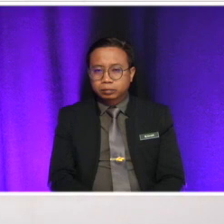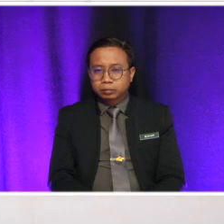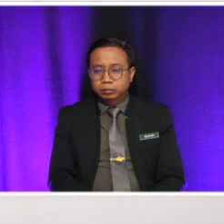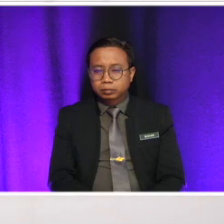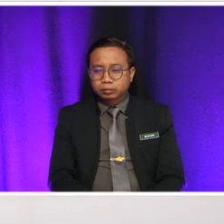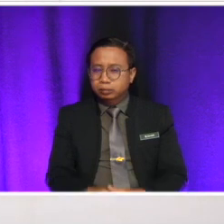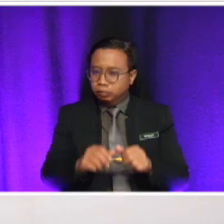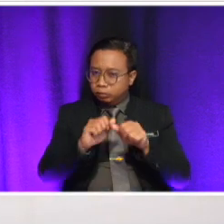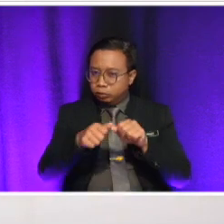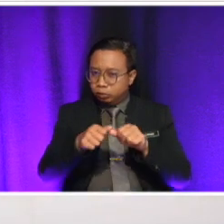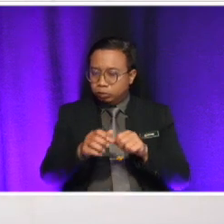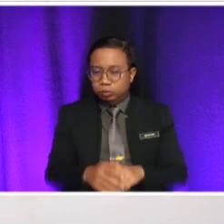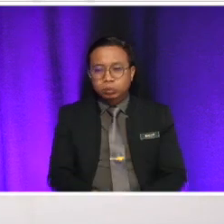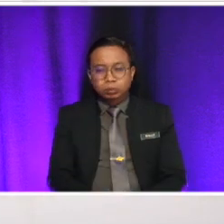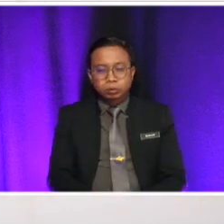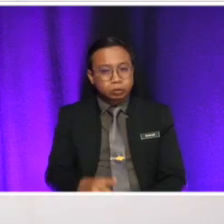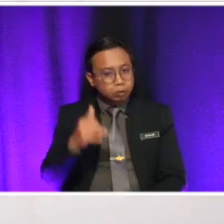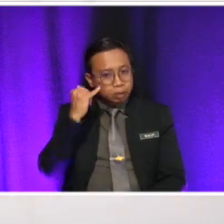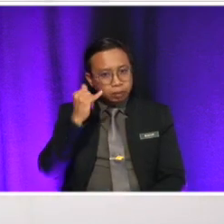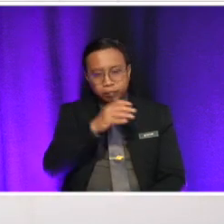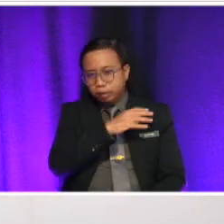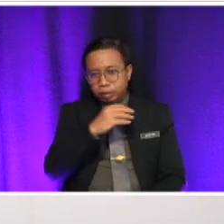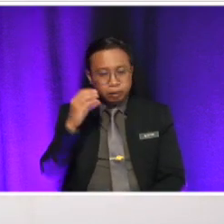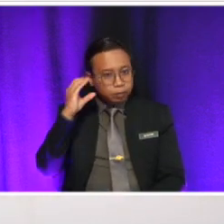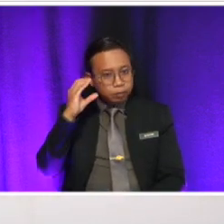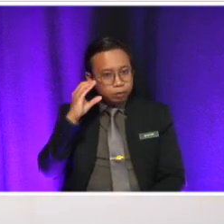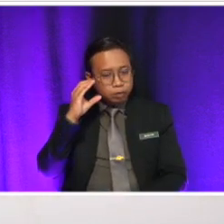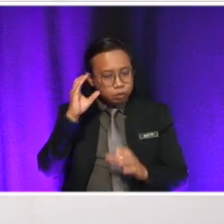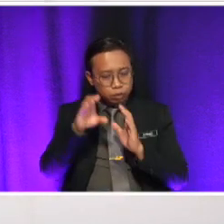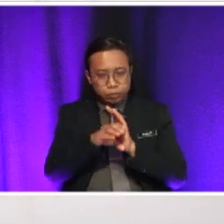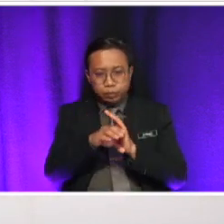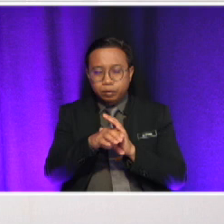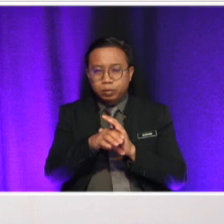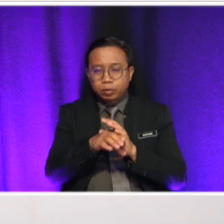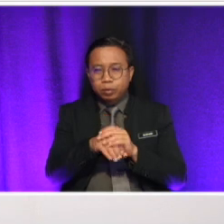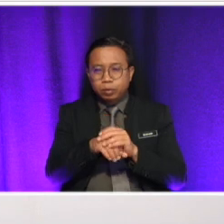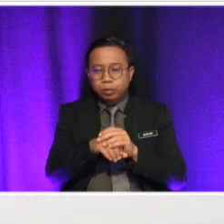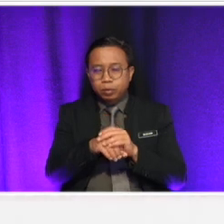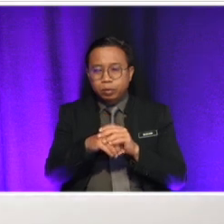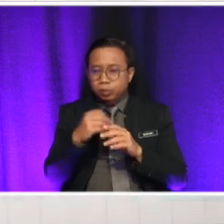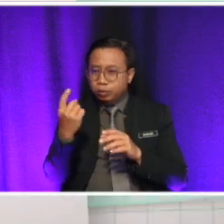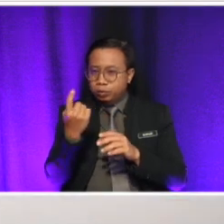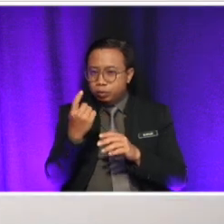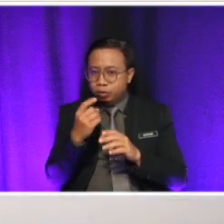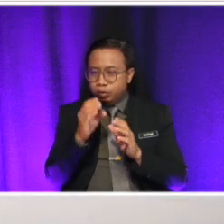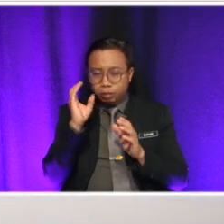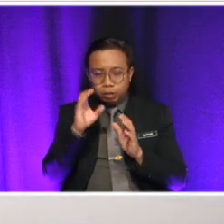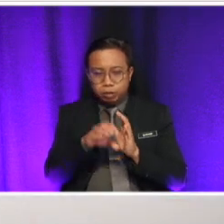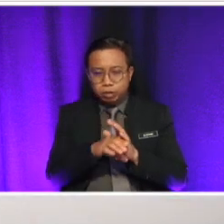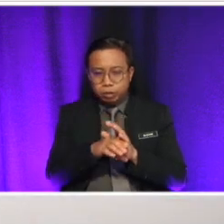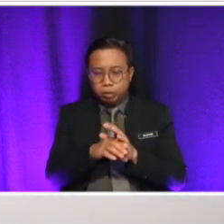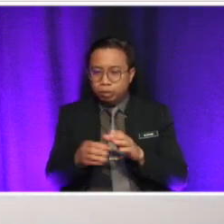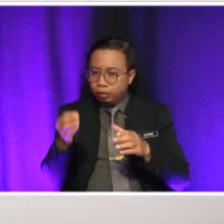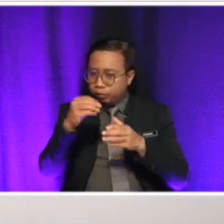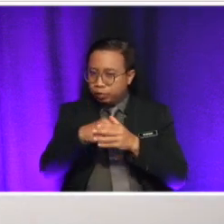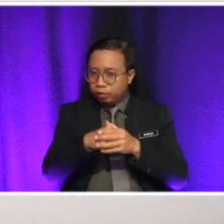So the telephone and the pictures that shows the telephone and it's actually the communication has evolved to a